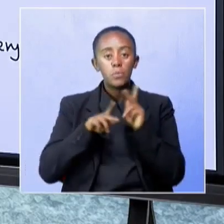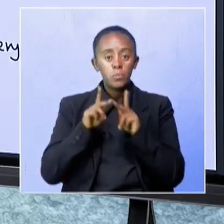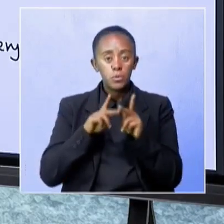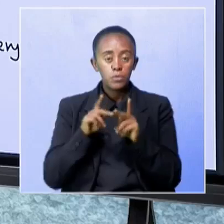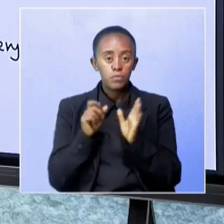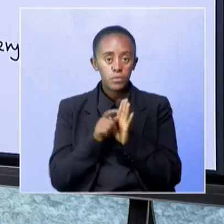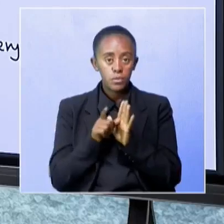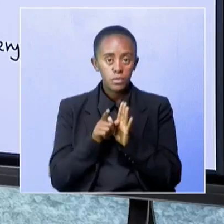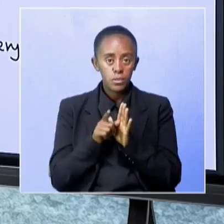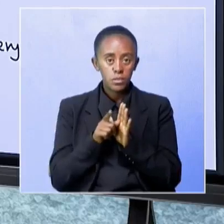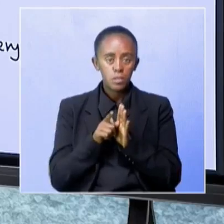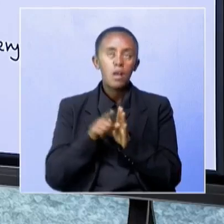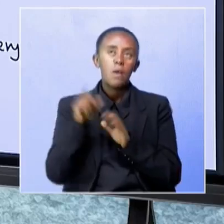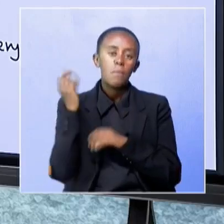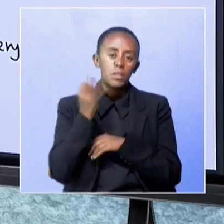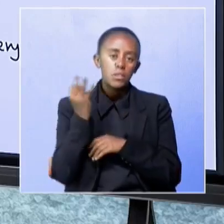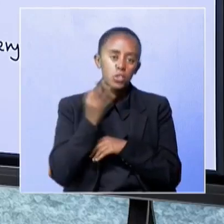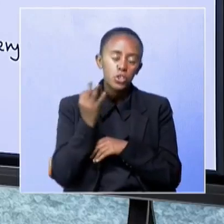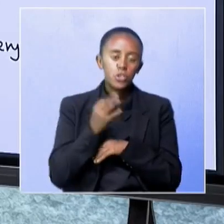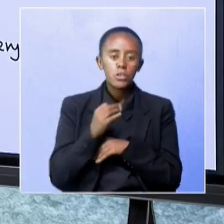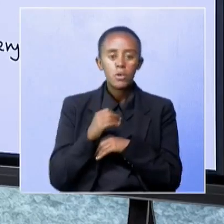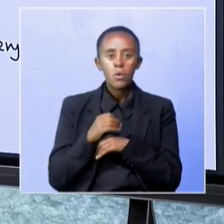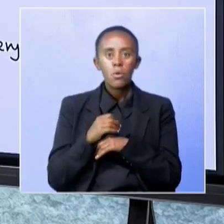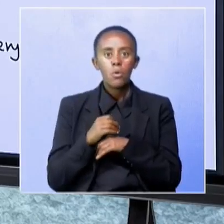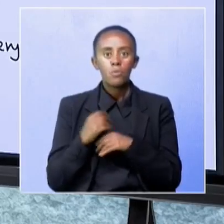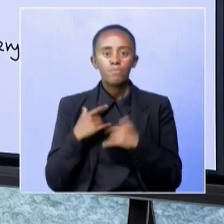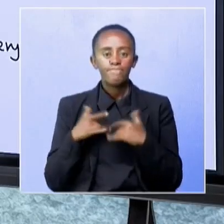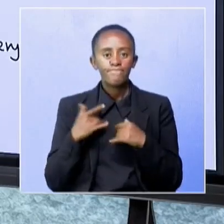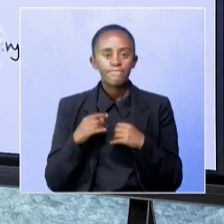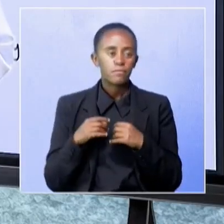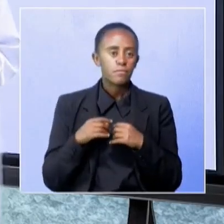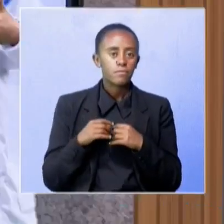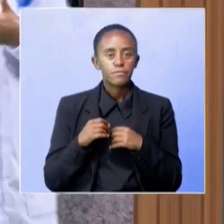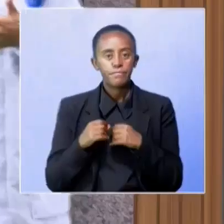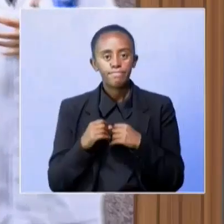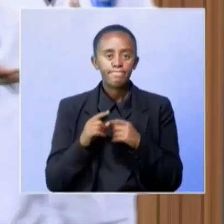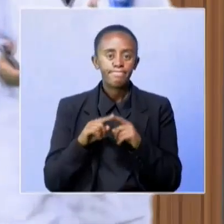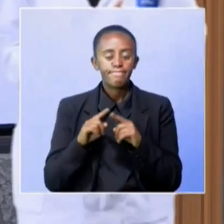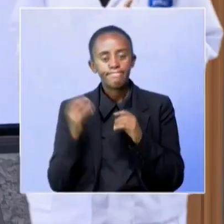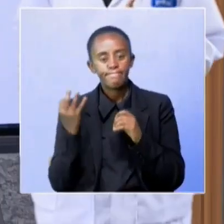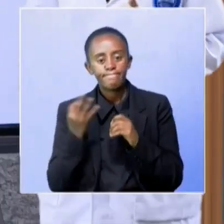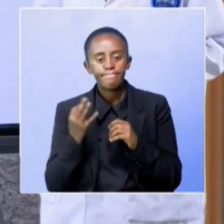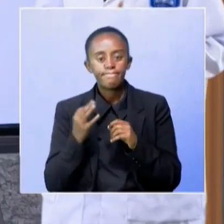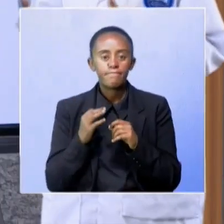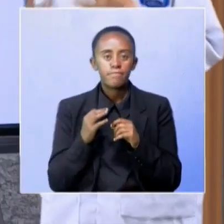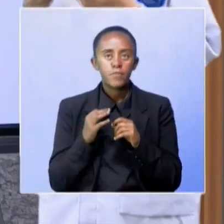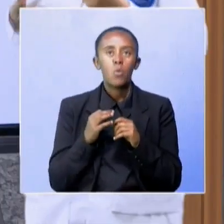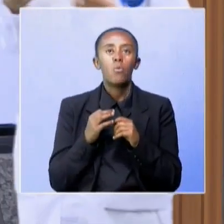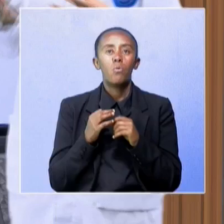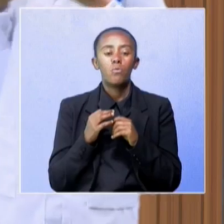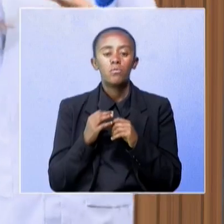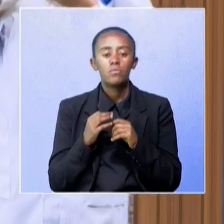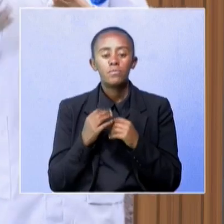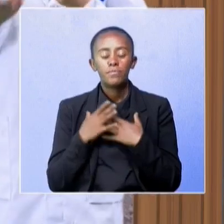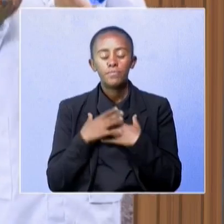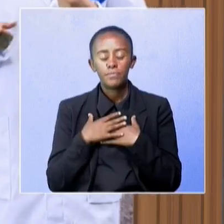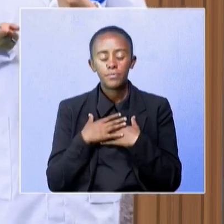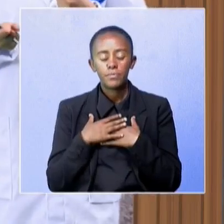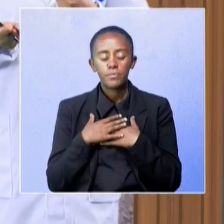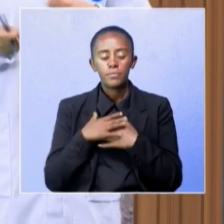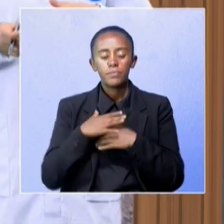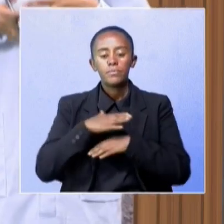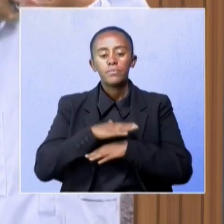have presentations are really nervous before their presentation, yes? So they have short